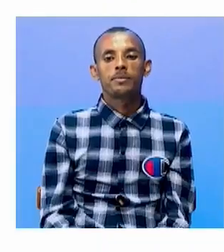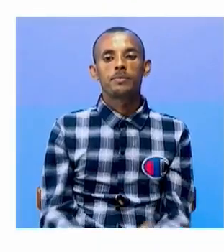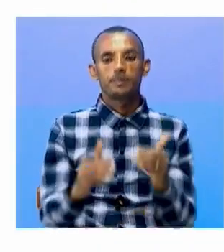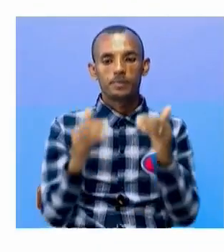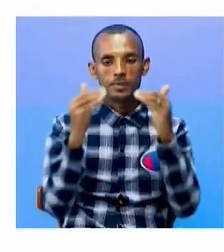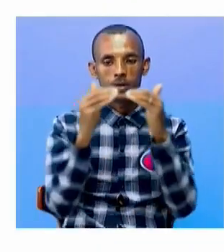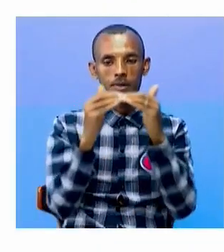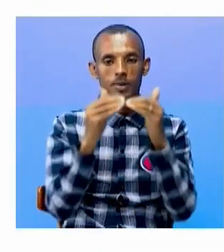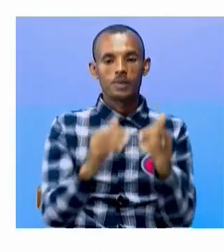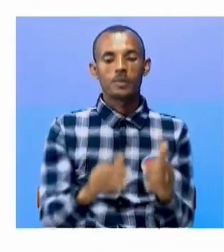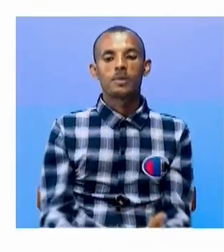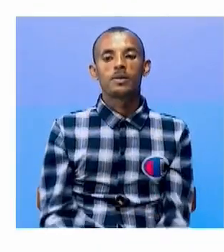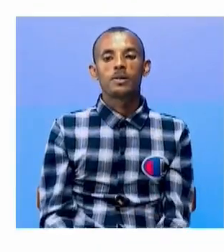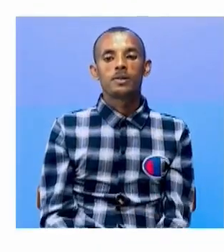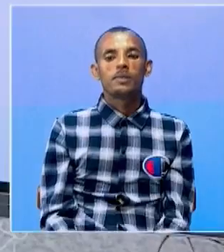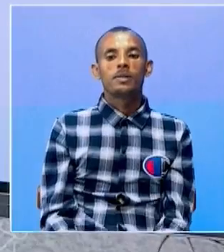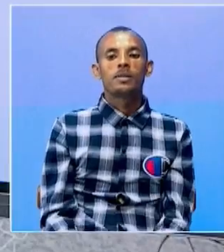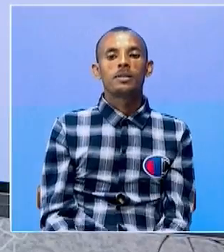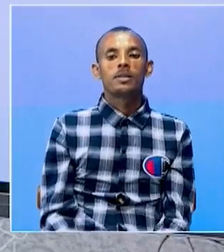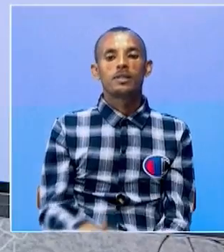is equal to,